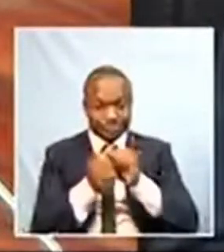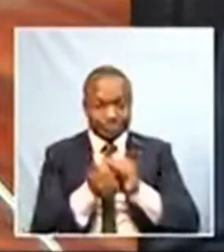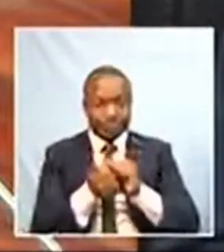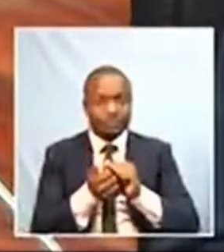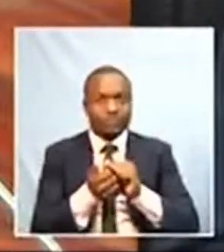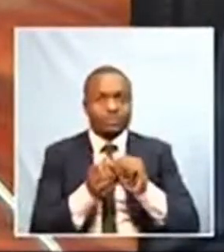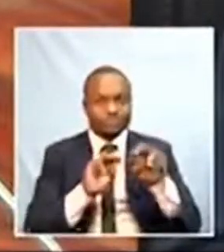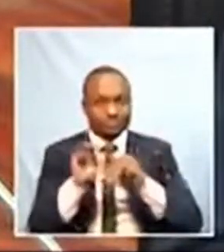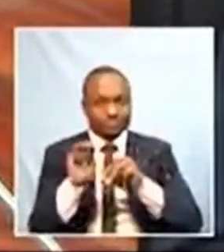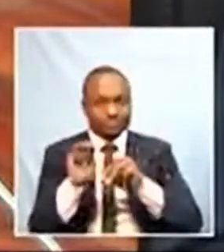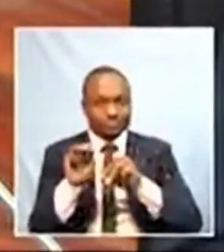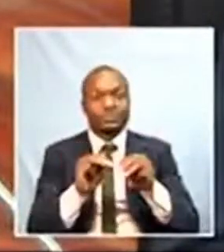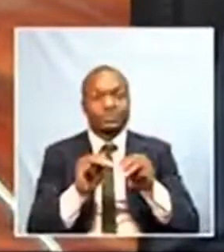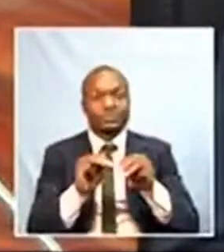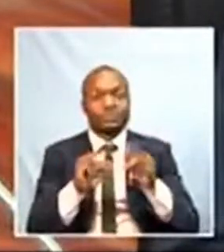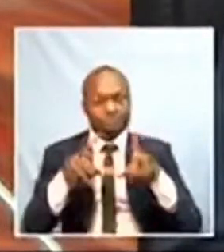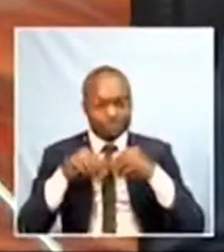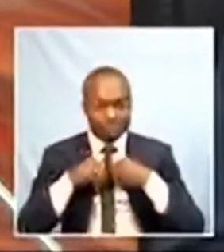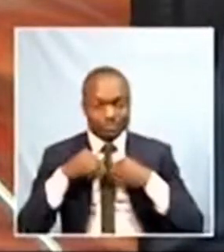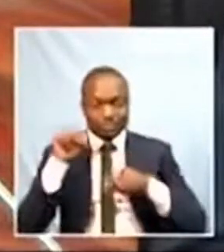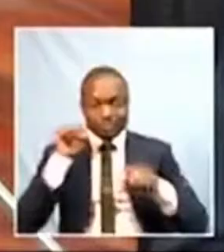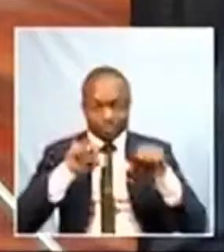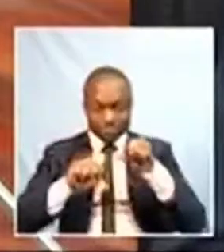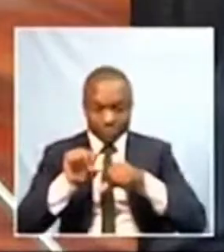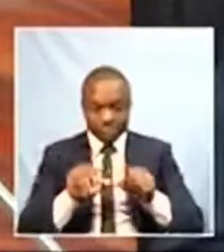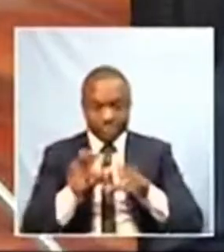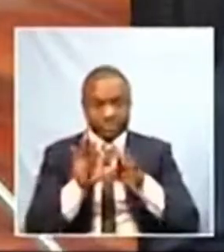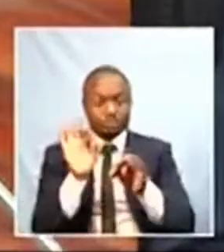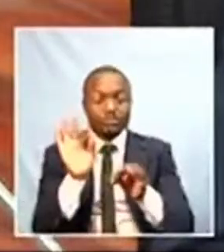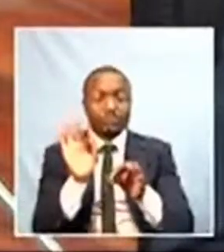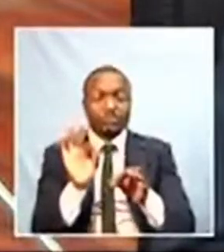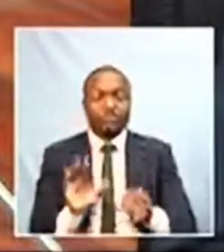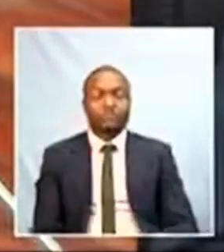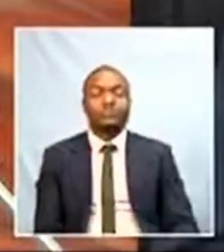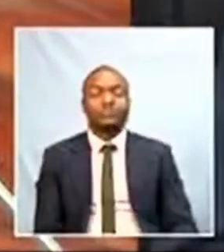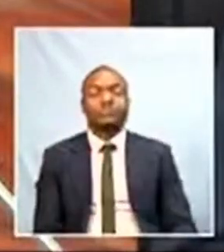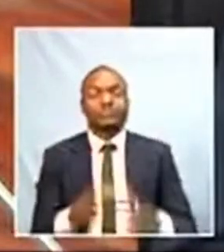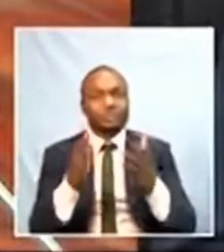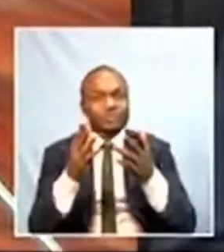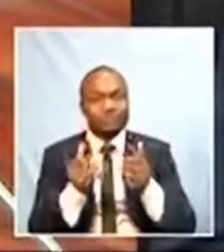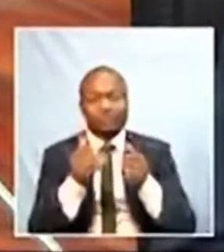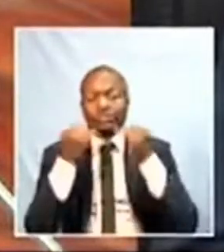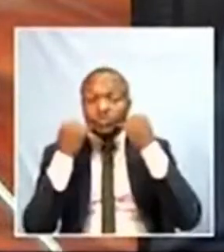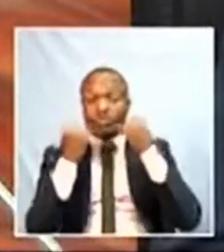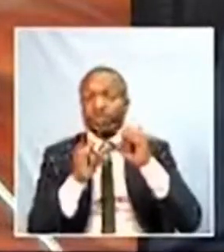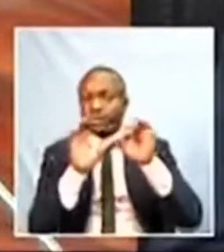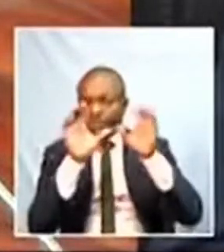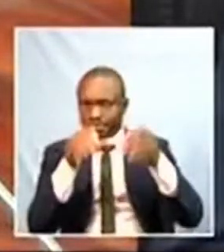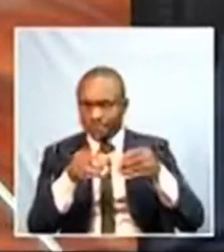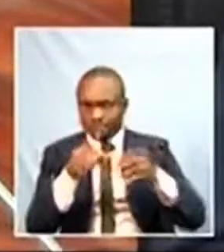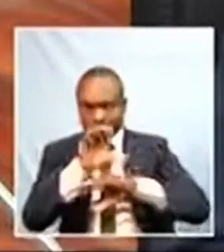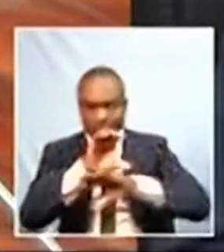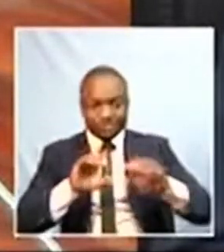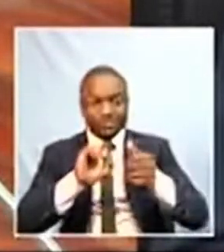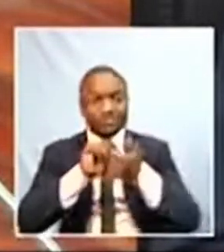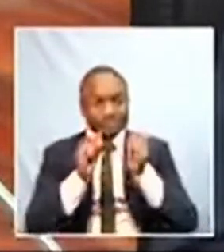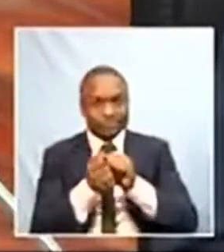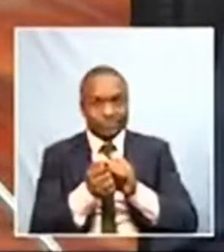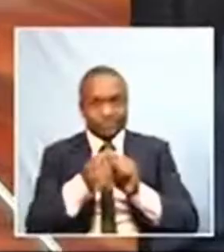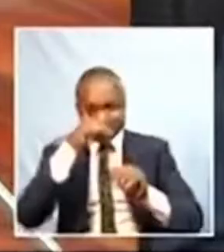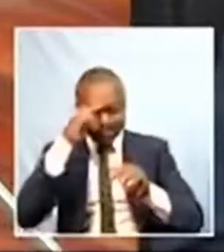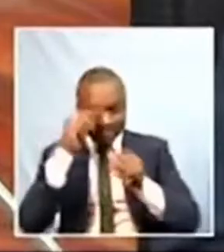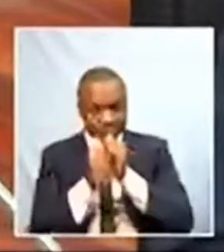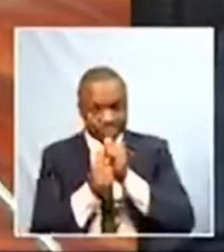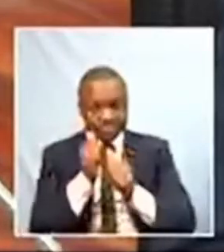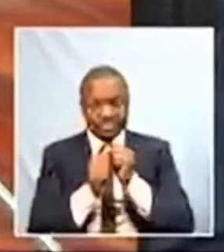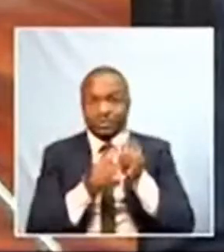Query. Management acknowledges the observations of the Auditor General and wishes to inform the committee that the cause of the query was as a